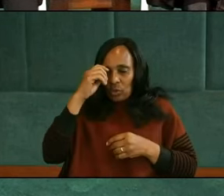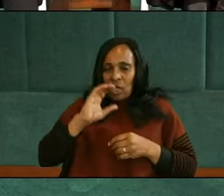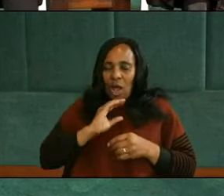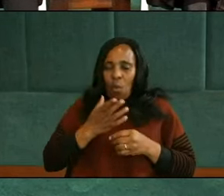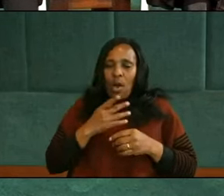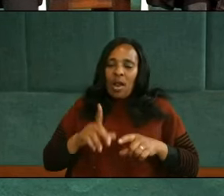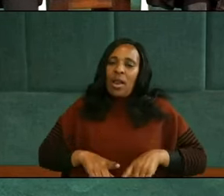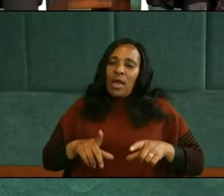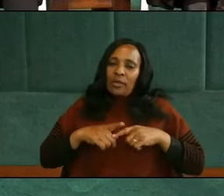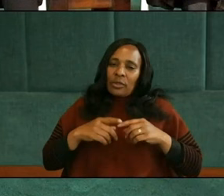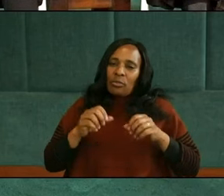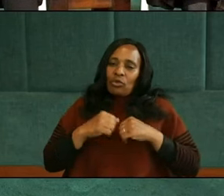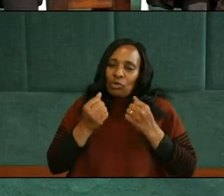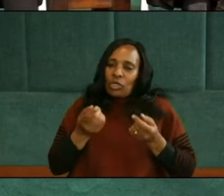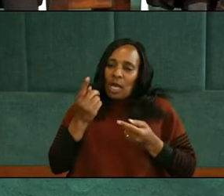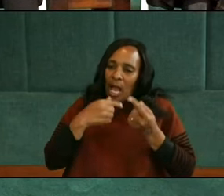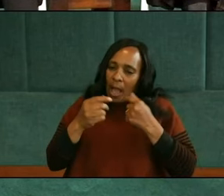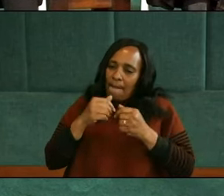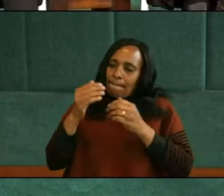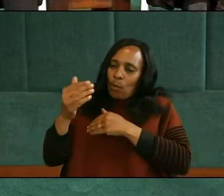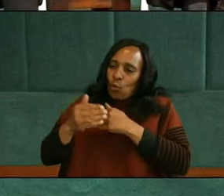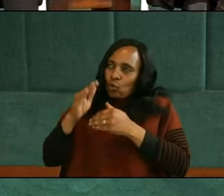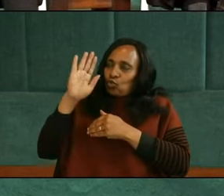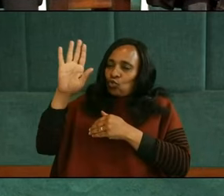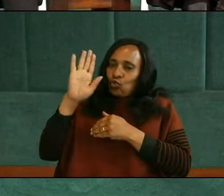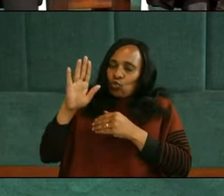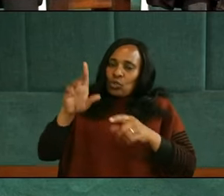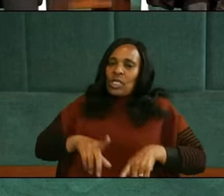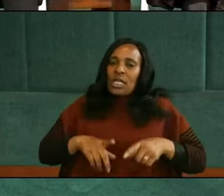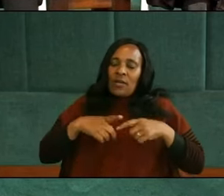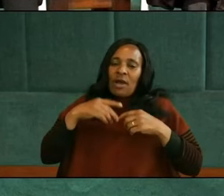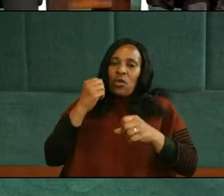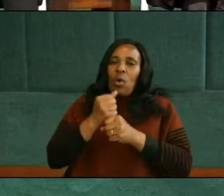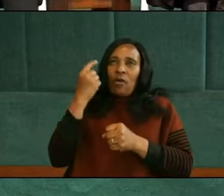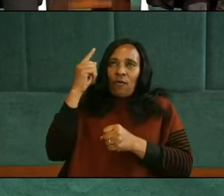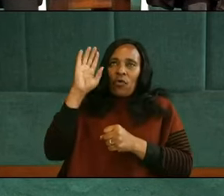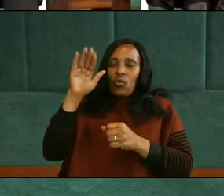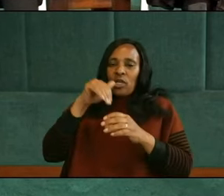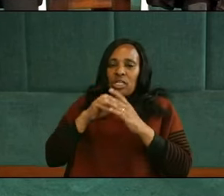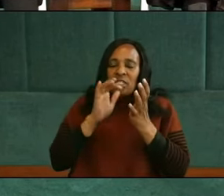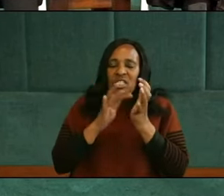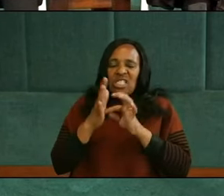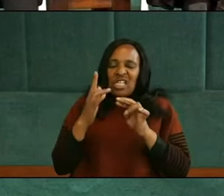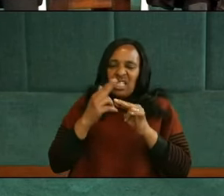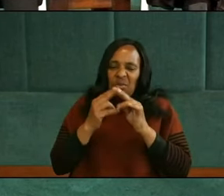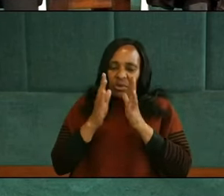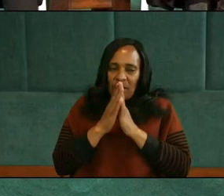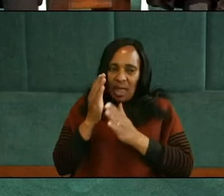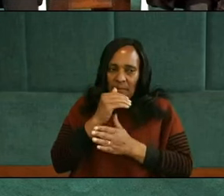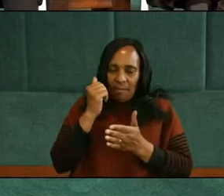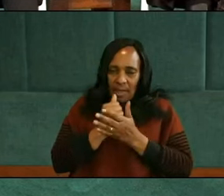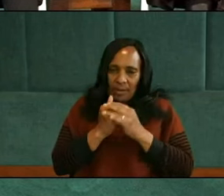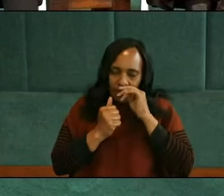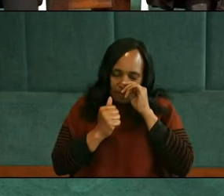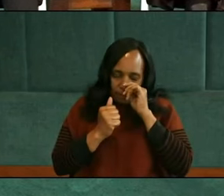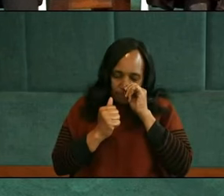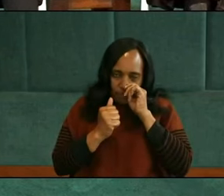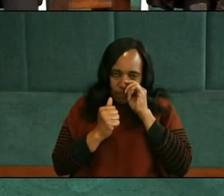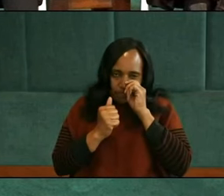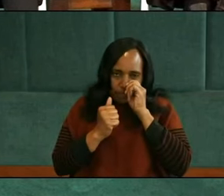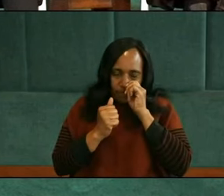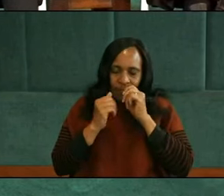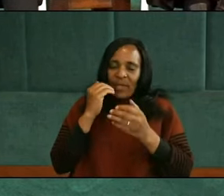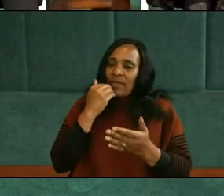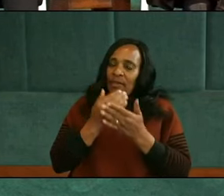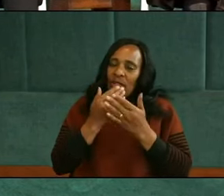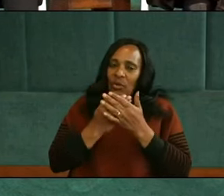that we may be drawn closer to thee as we lift you up. For this is our humble prayer in Jesus' name. Amen. Amen. Thank you so much, Ashley.